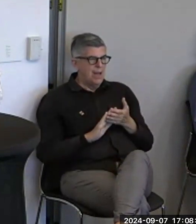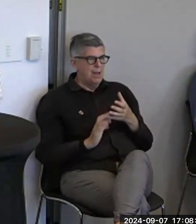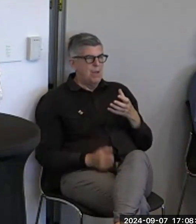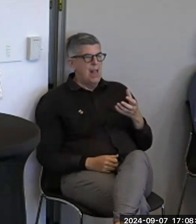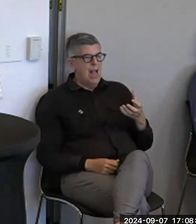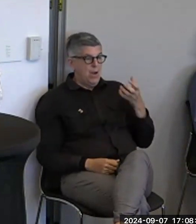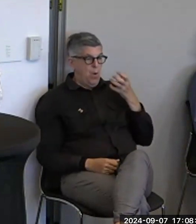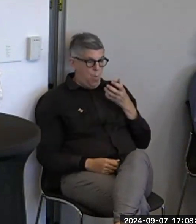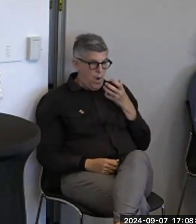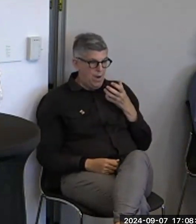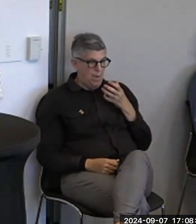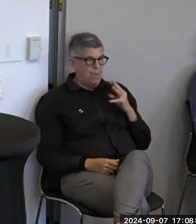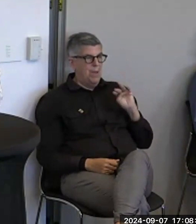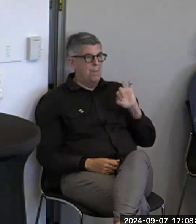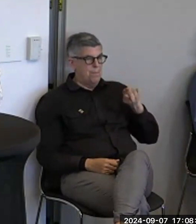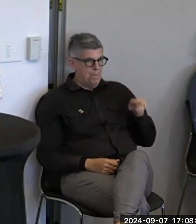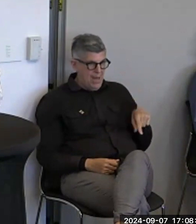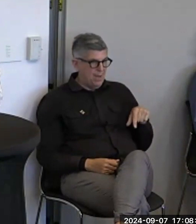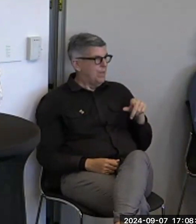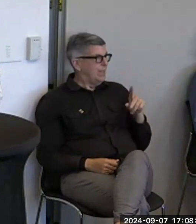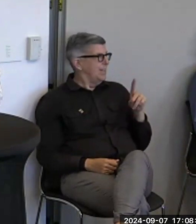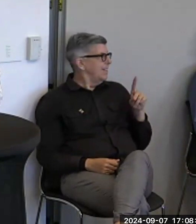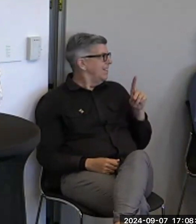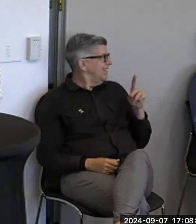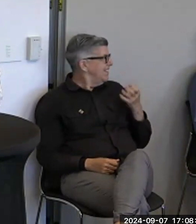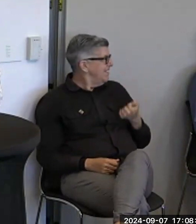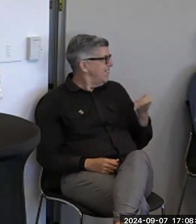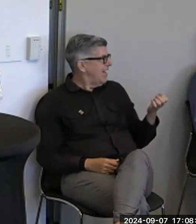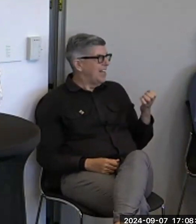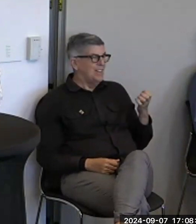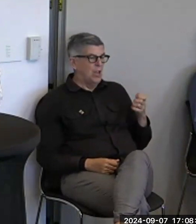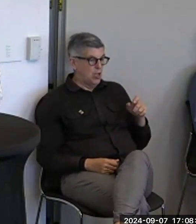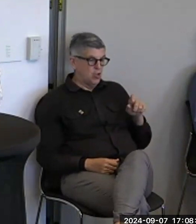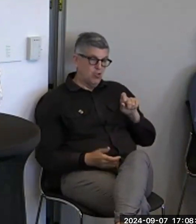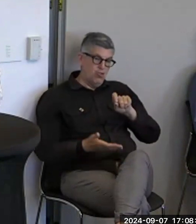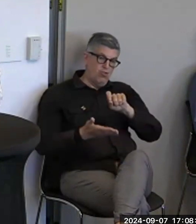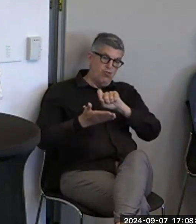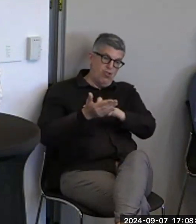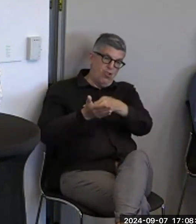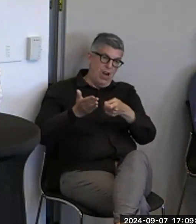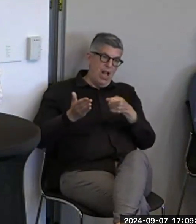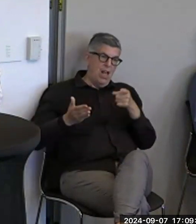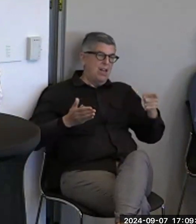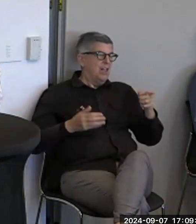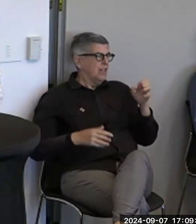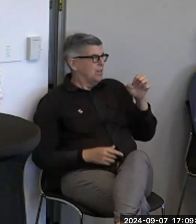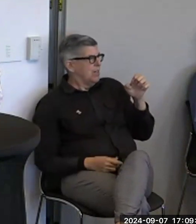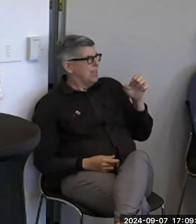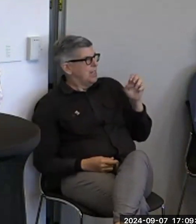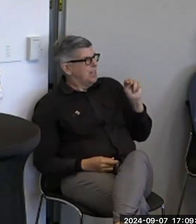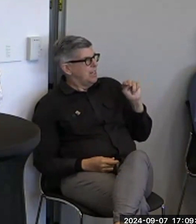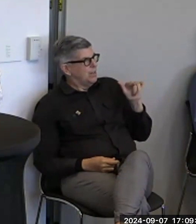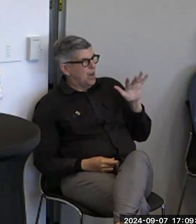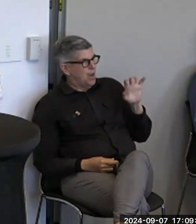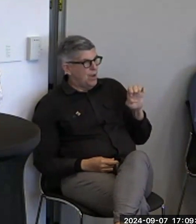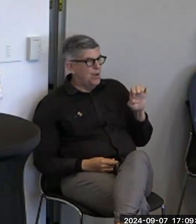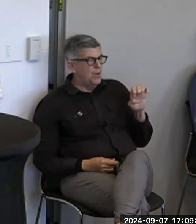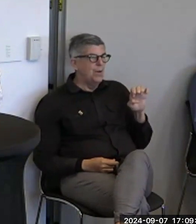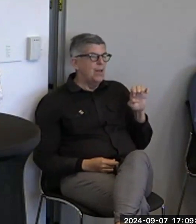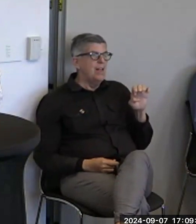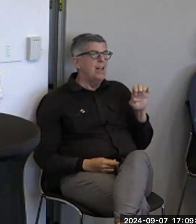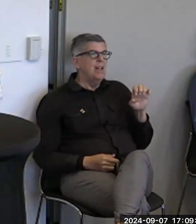just turn it on and then it could like encode a representation of the three-dimensional space I'm